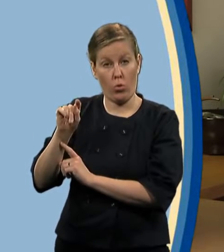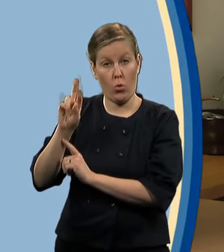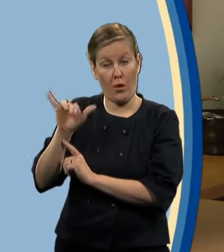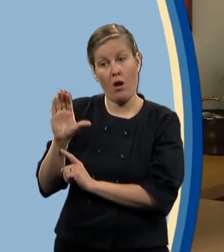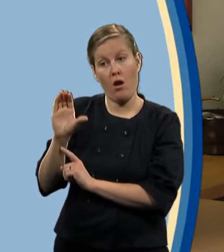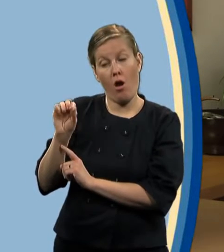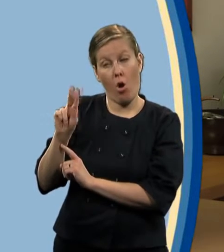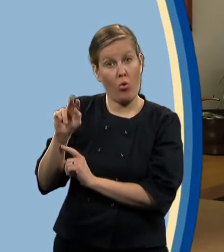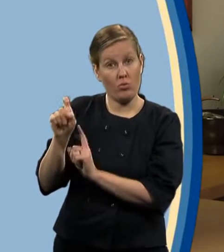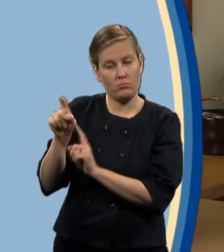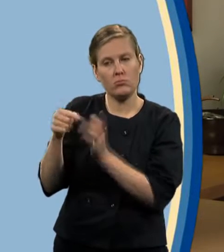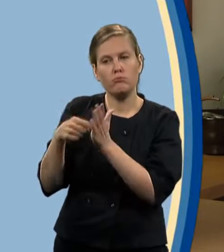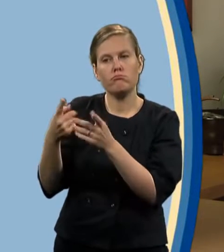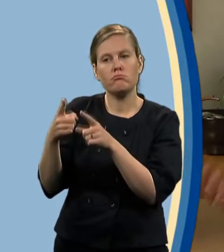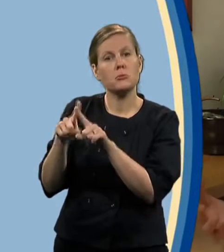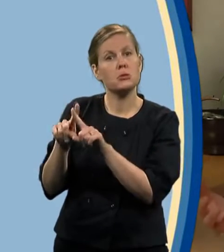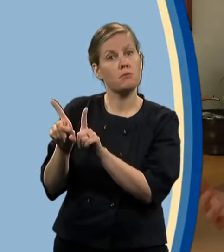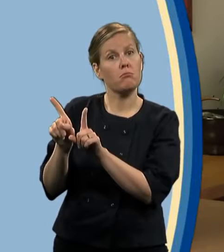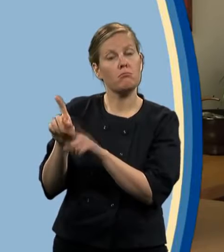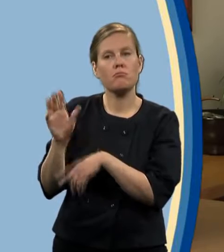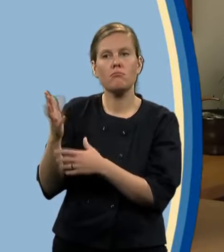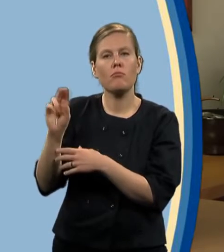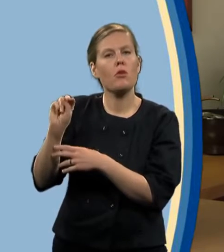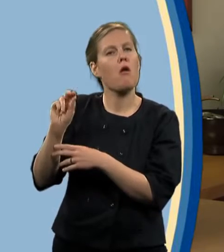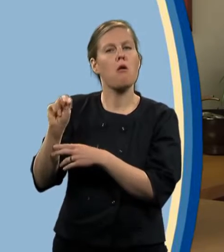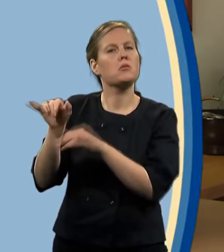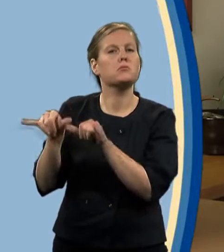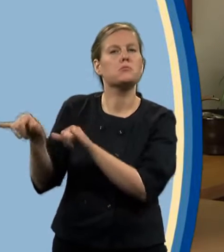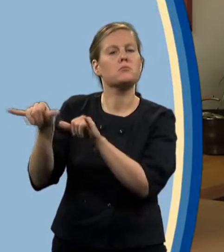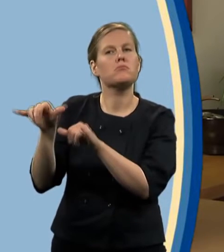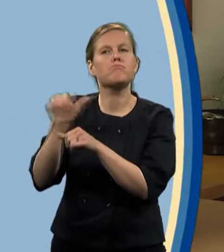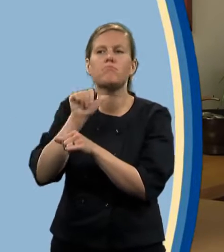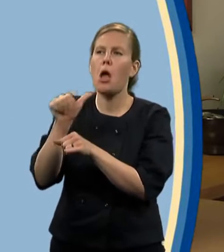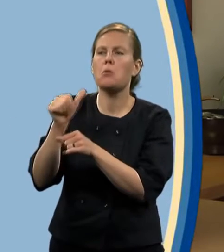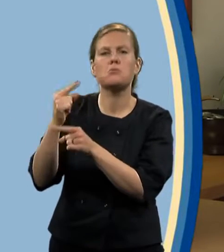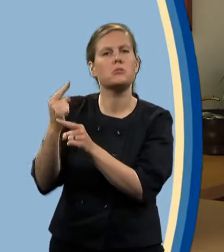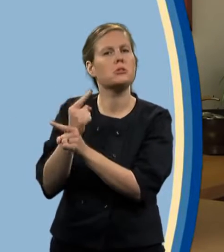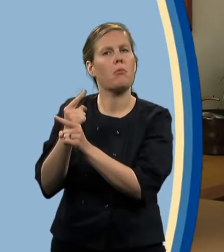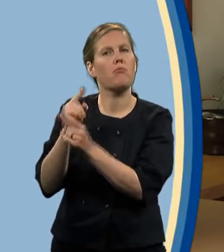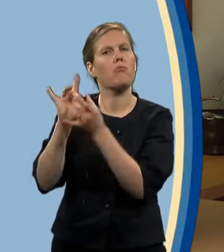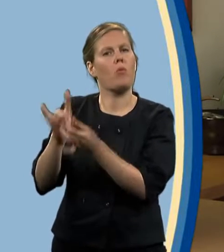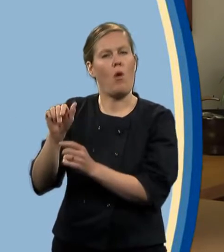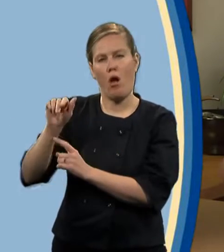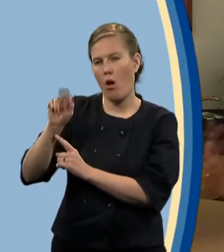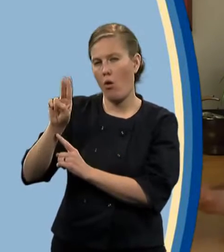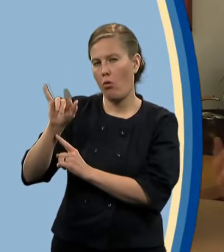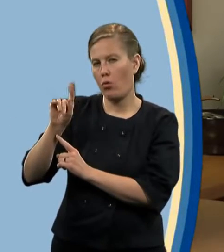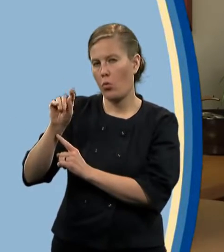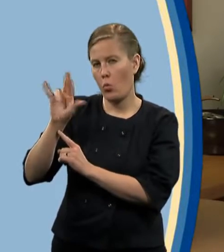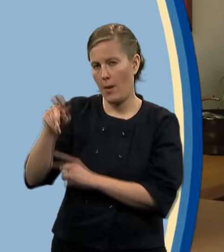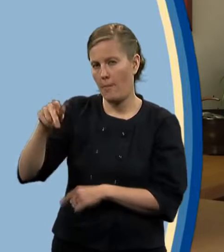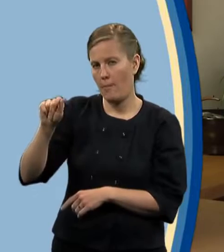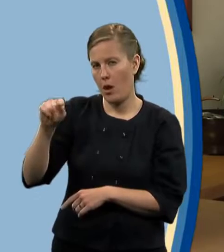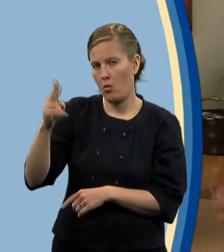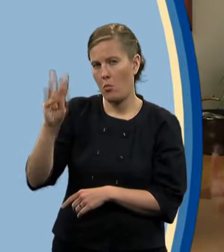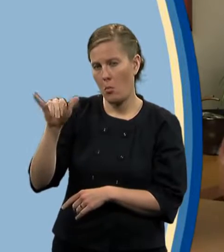they show non-standard organization of the auditory cortex, non-typical